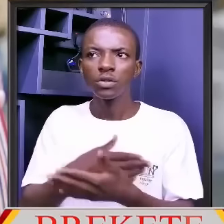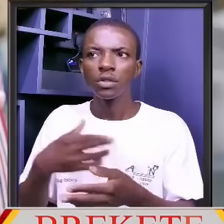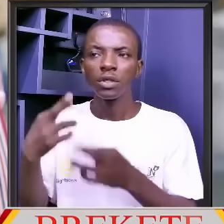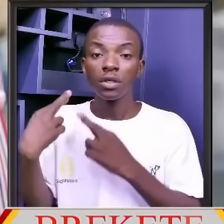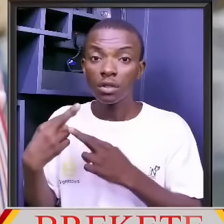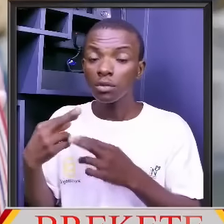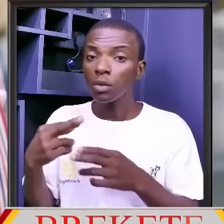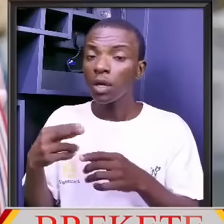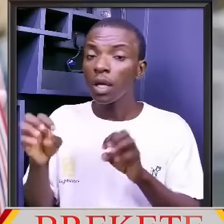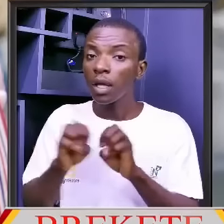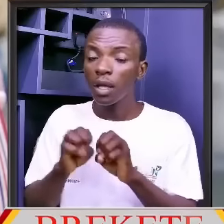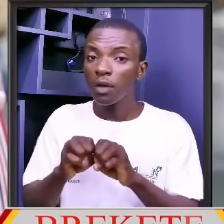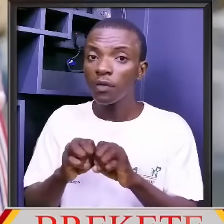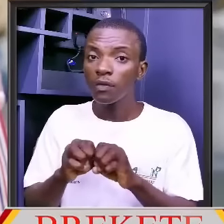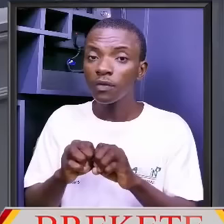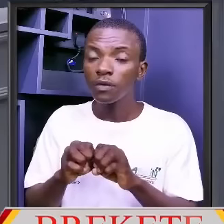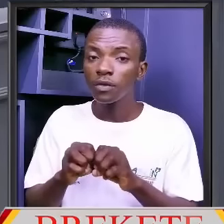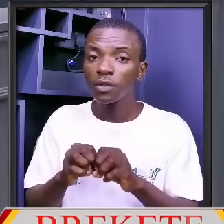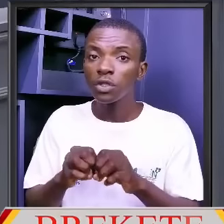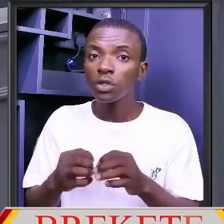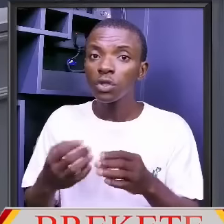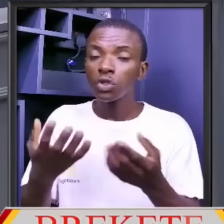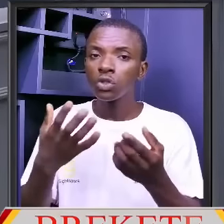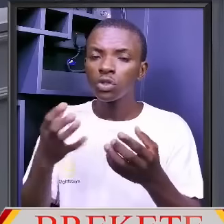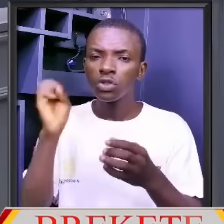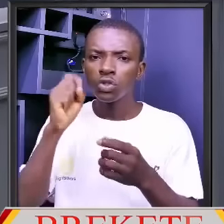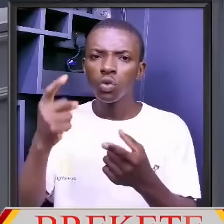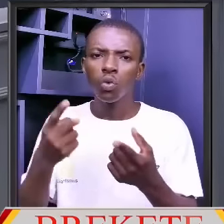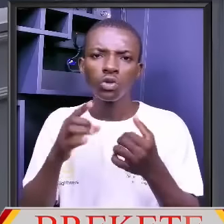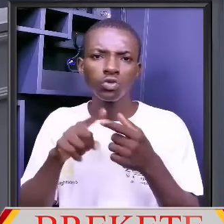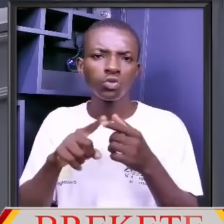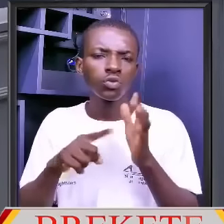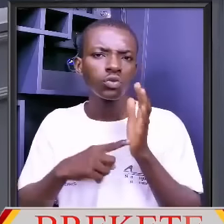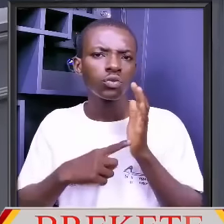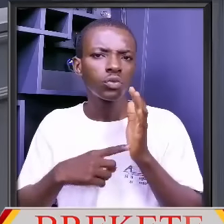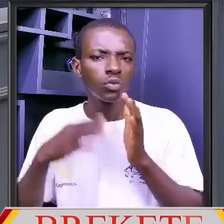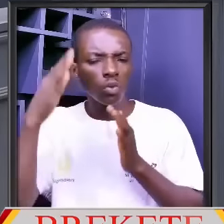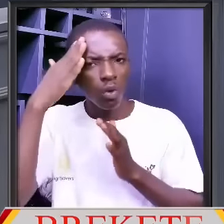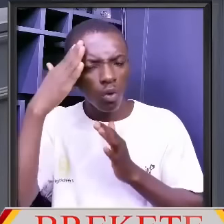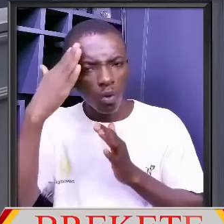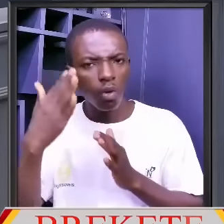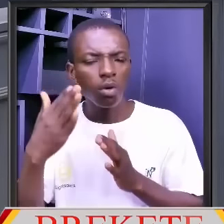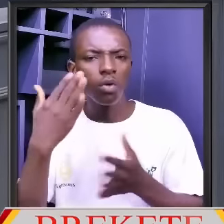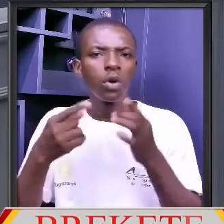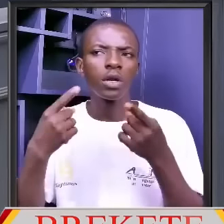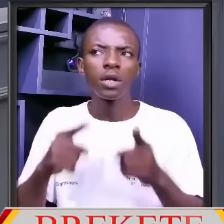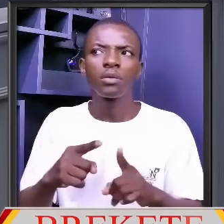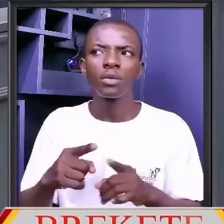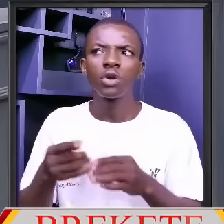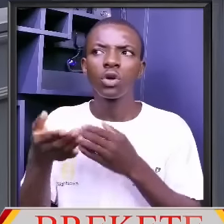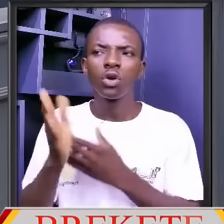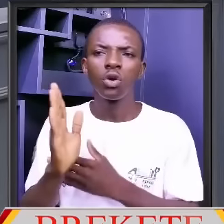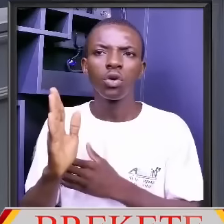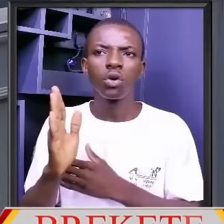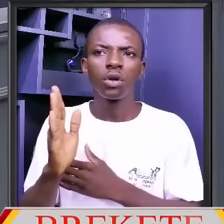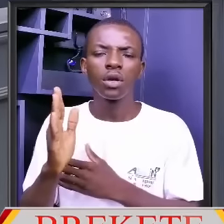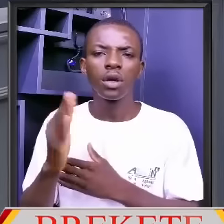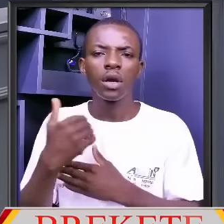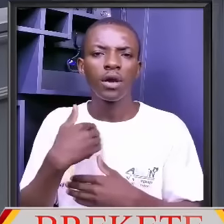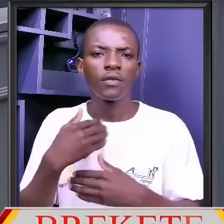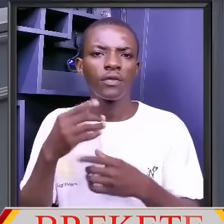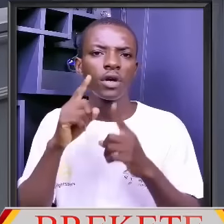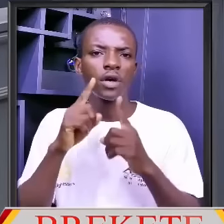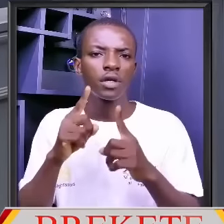dey responsible. So she won't know what happened. God has answered her prayer.